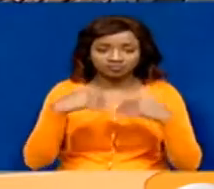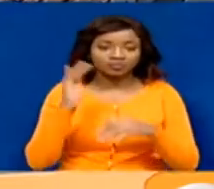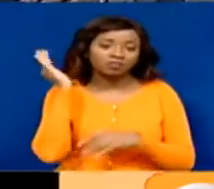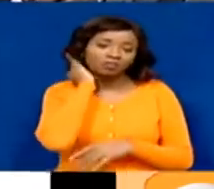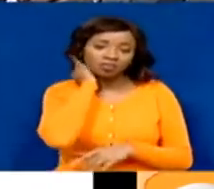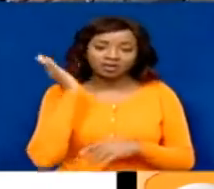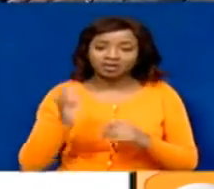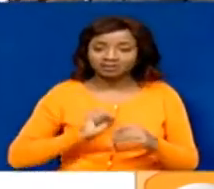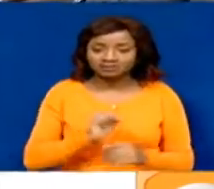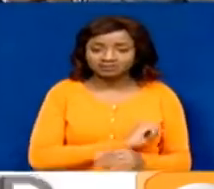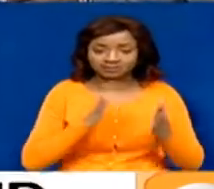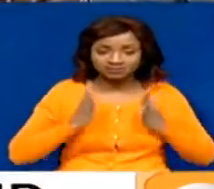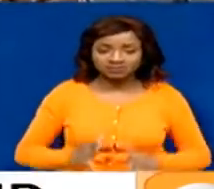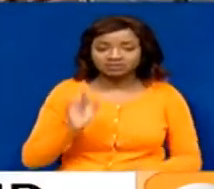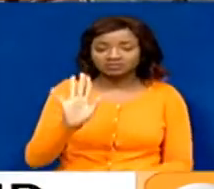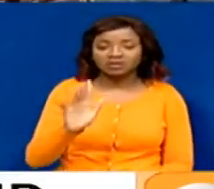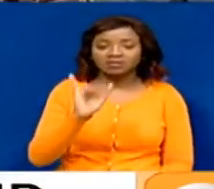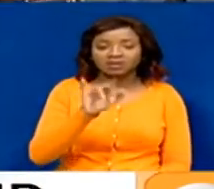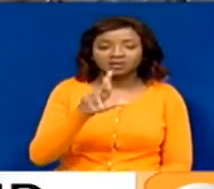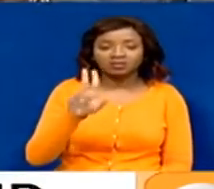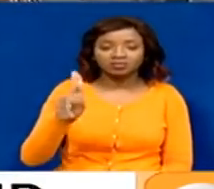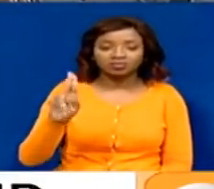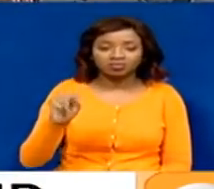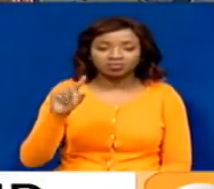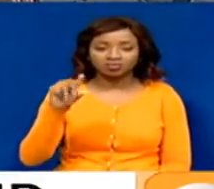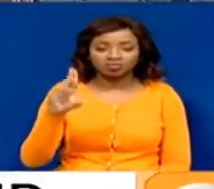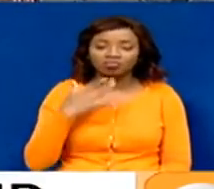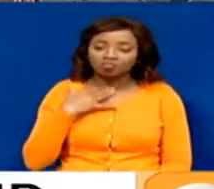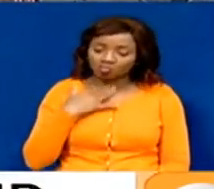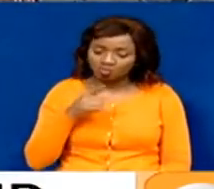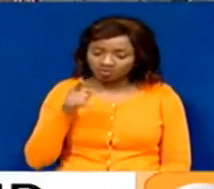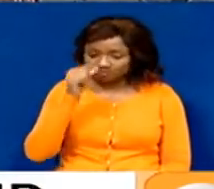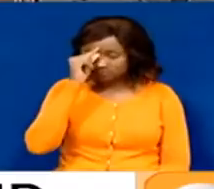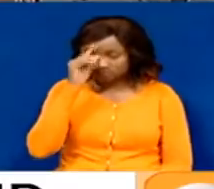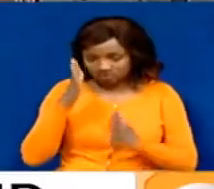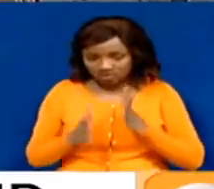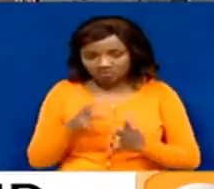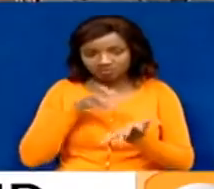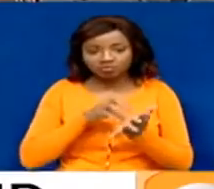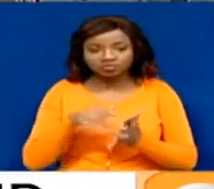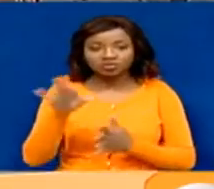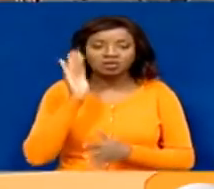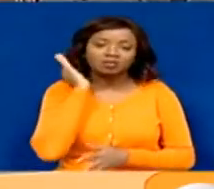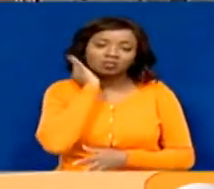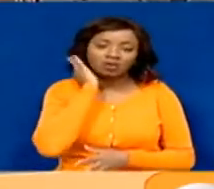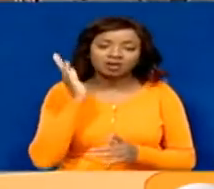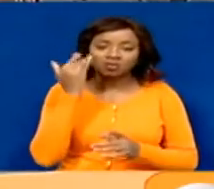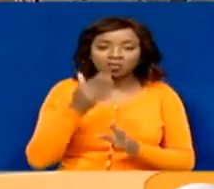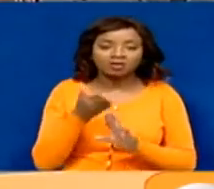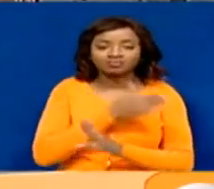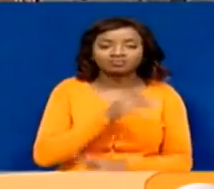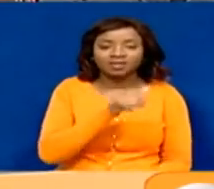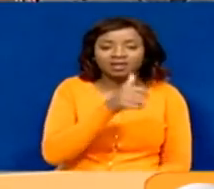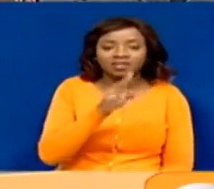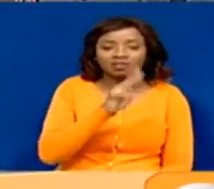Murang’a Senator Irungu Kang'ata has launched his bid to capture the Murang’a governor's seat after the exit of two-term Governor Mwangi Wa